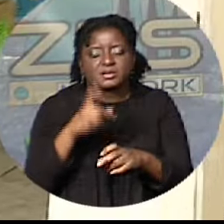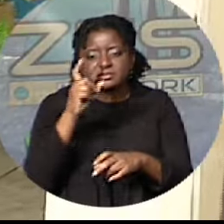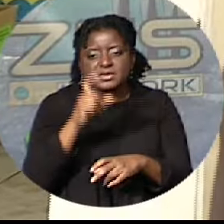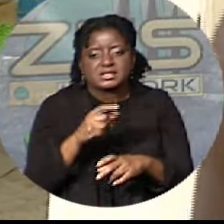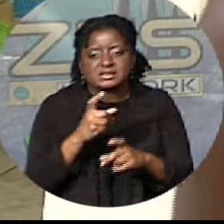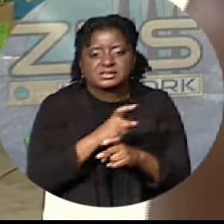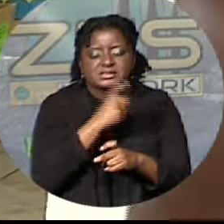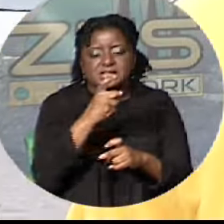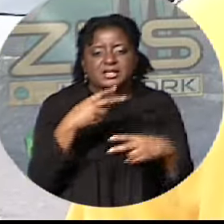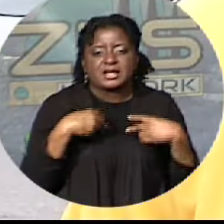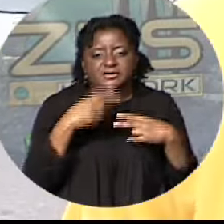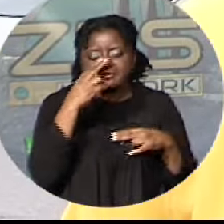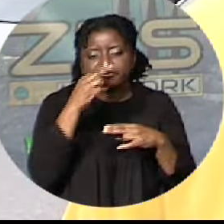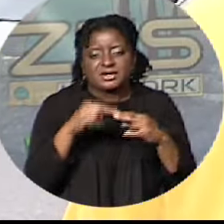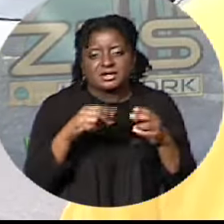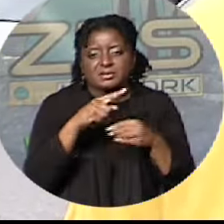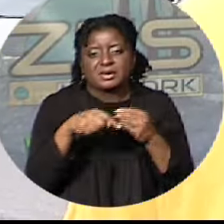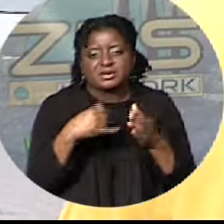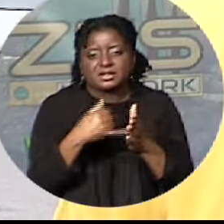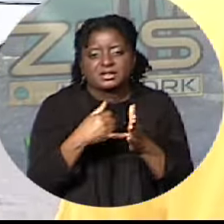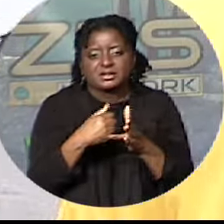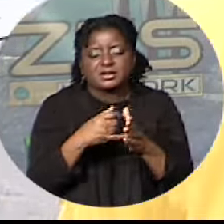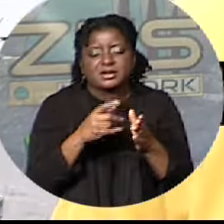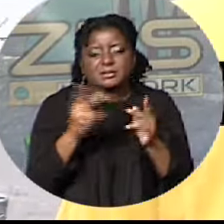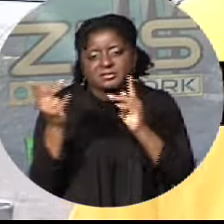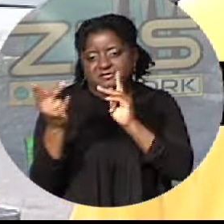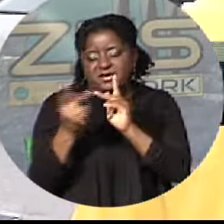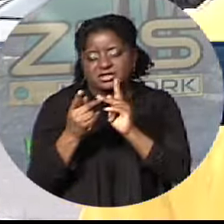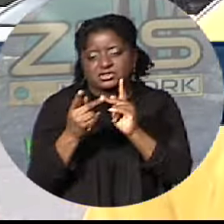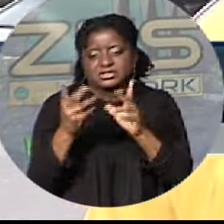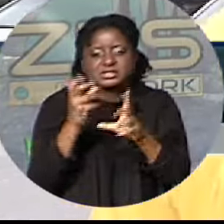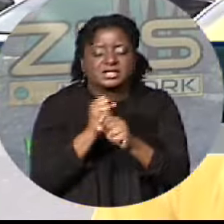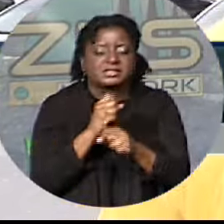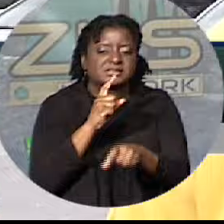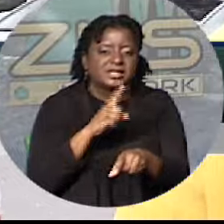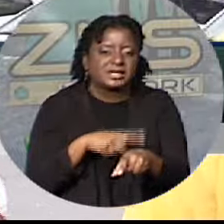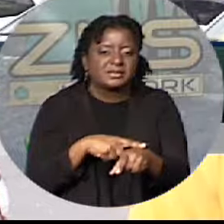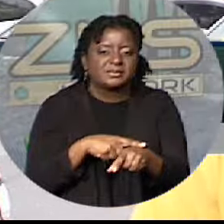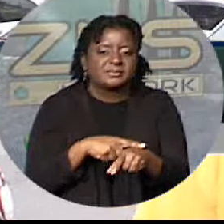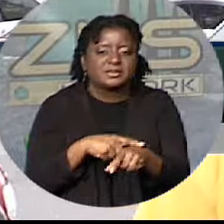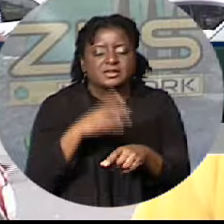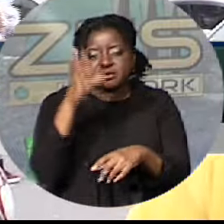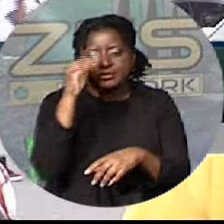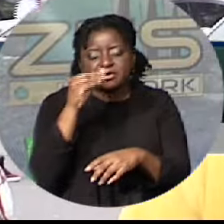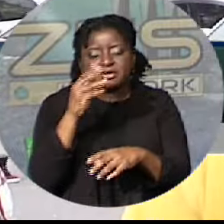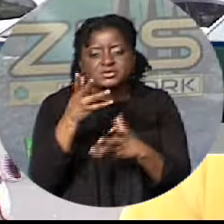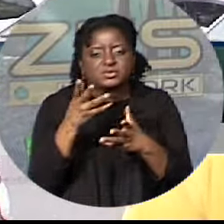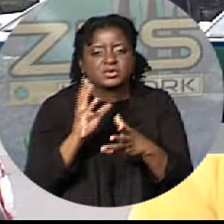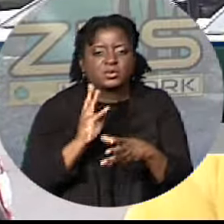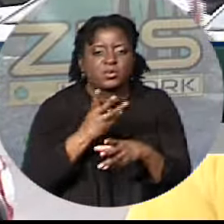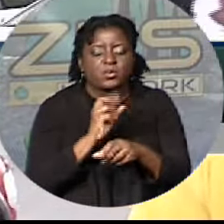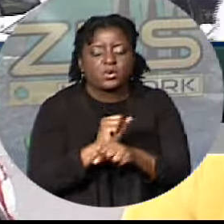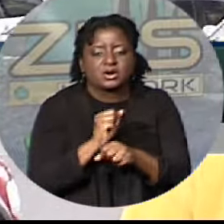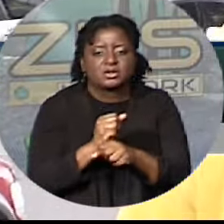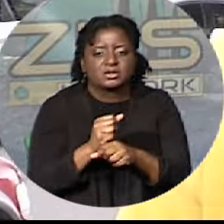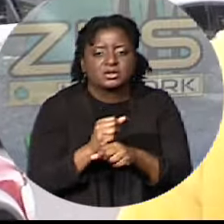succeed, and we gotta have fun about it. Perfection takes time, all right? So, and the guys really wanted it. You know, we work over the